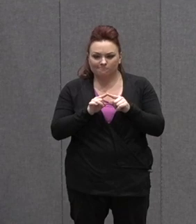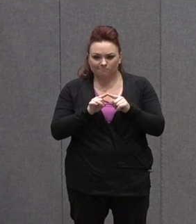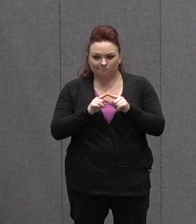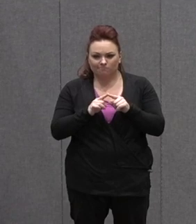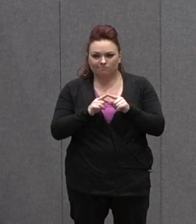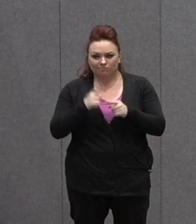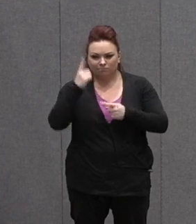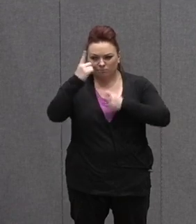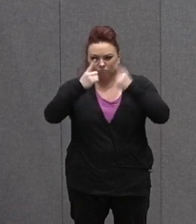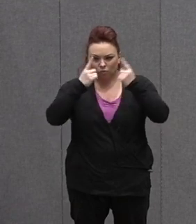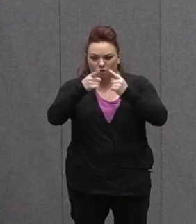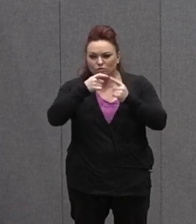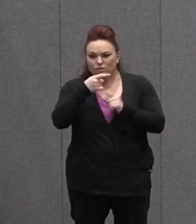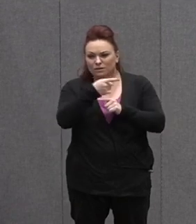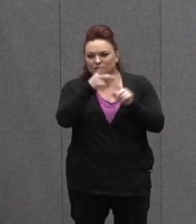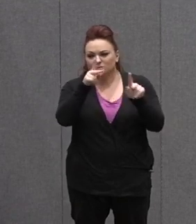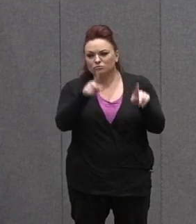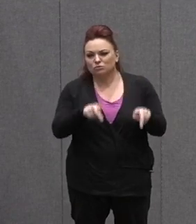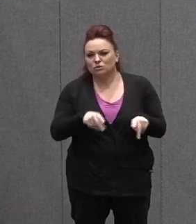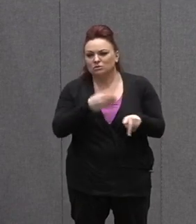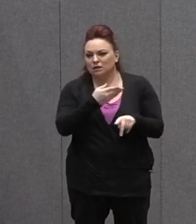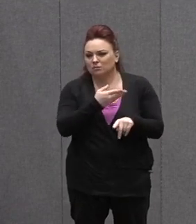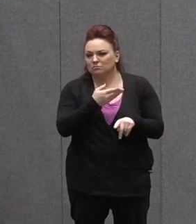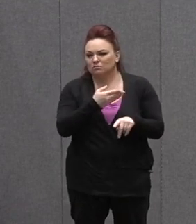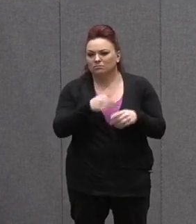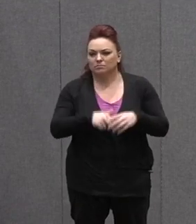I wonder who this person is.